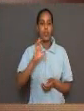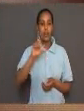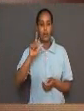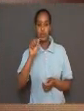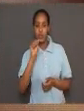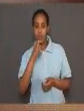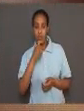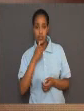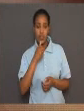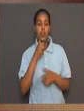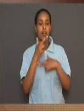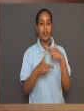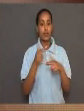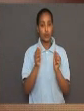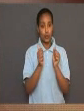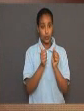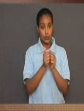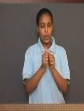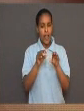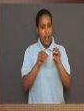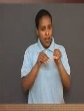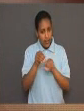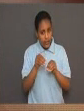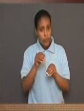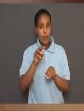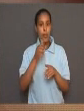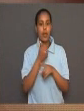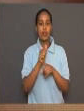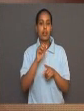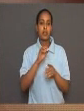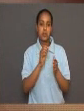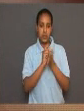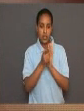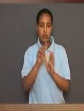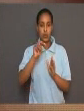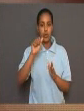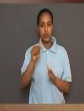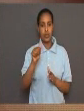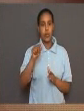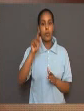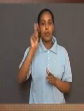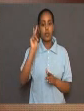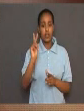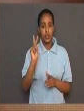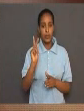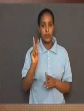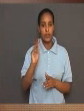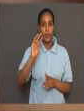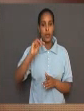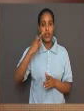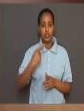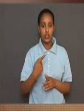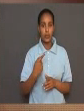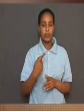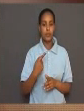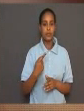Carboxylic acids react with active metals such as sodium, potassium,